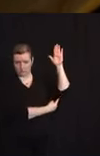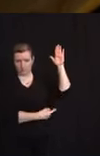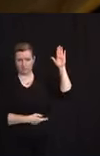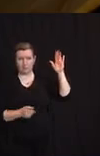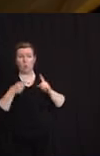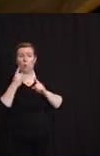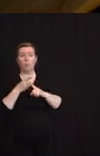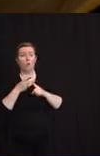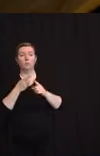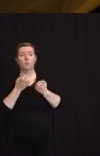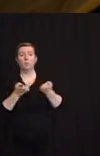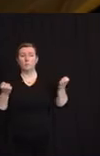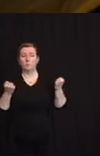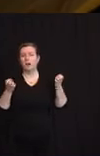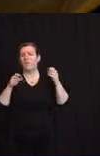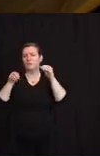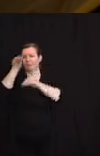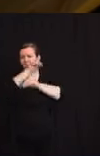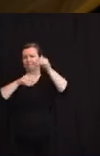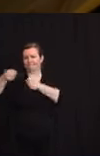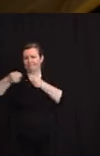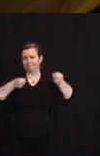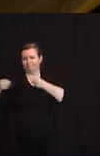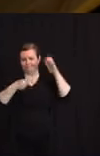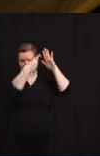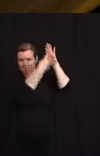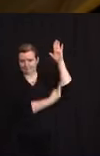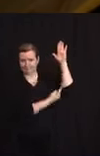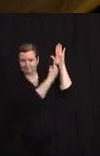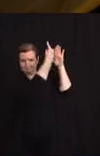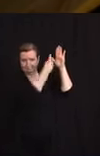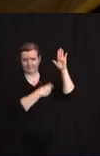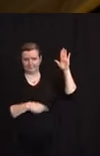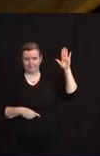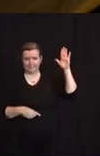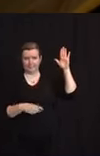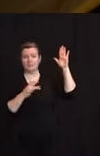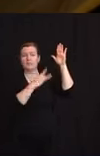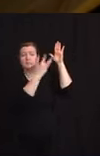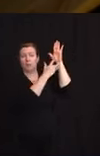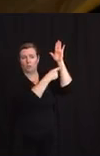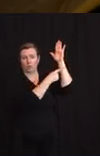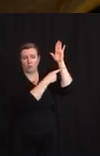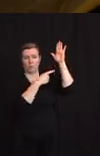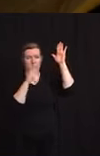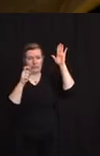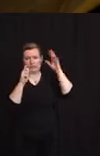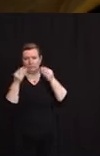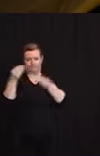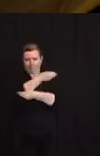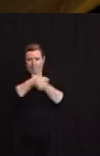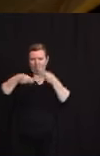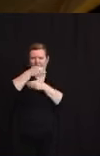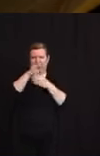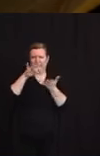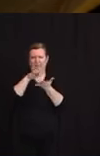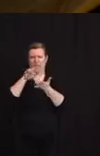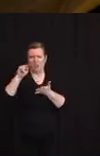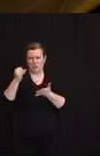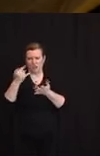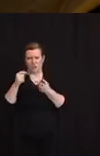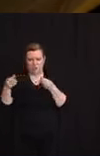point throughout a region to send it to where it's needed the most. The intensive care